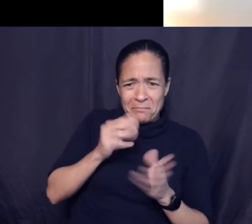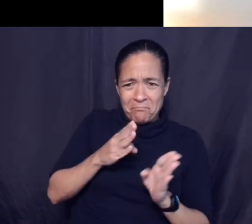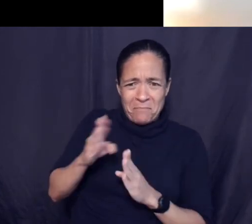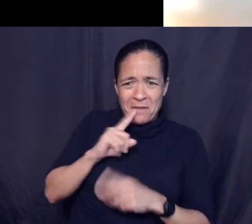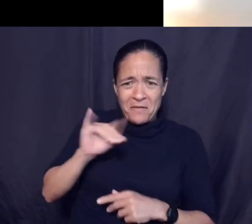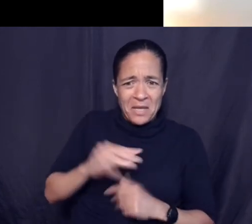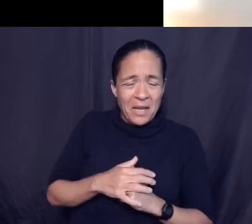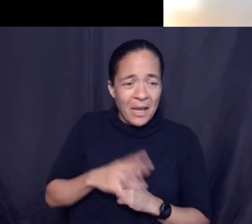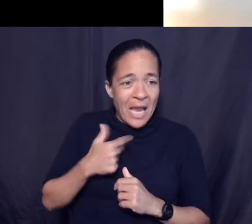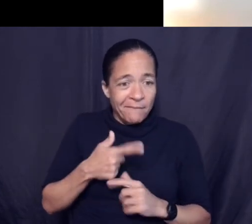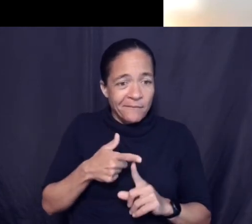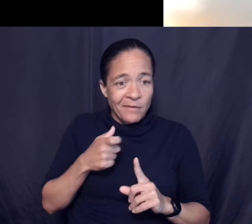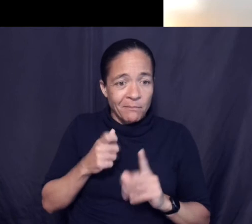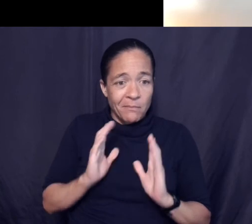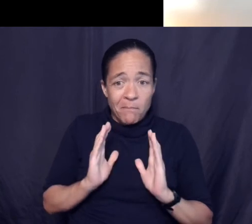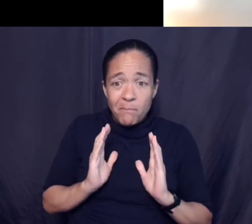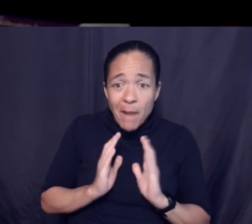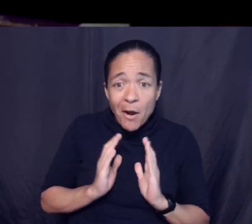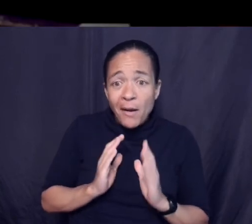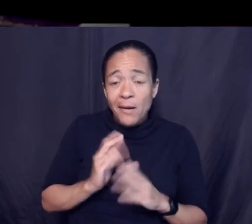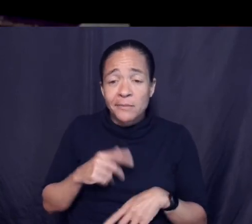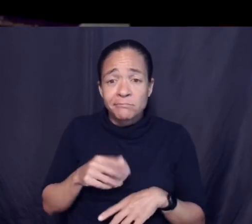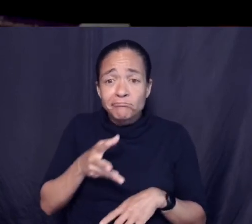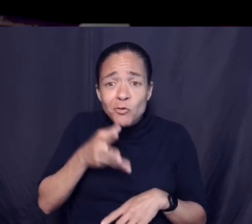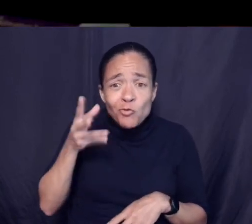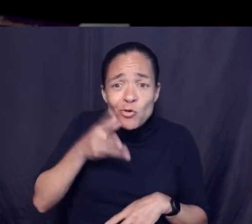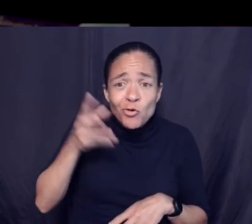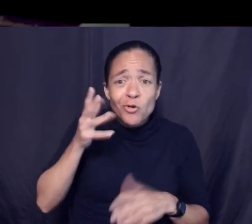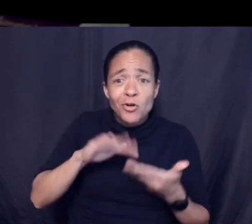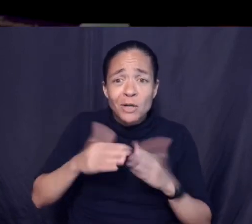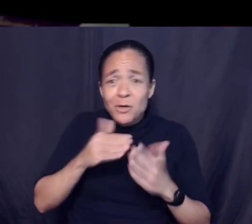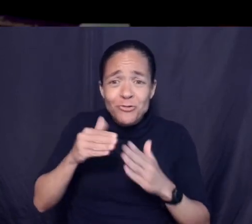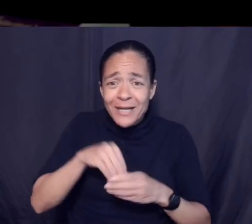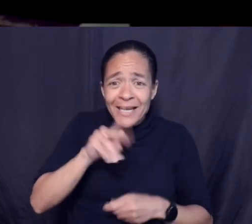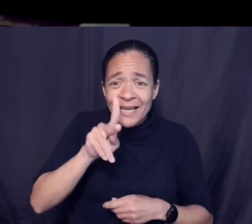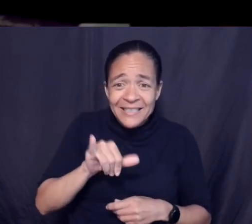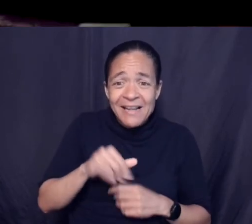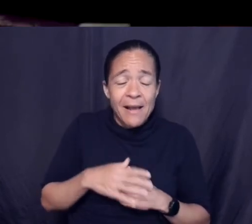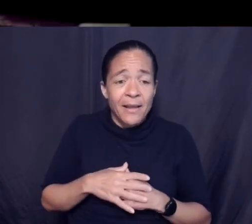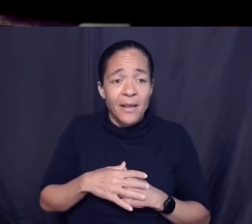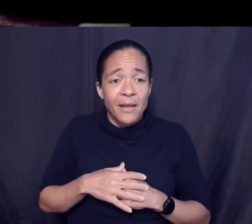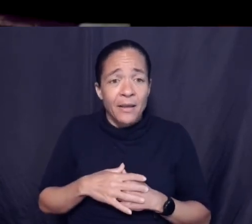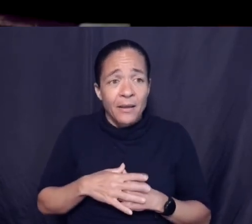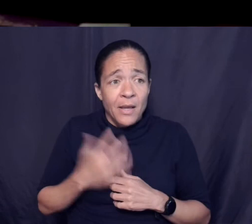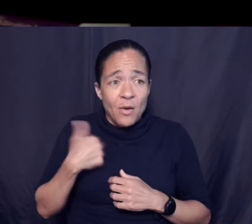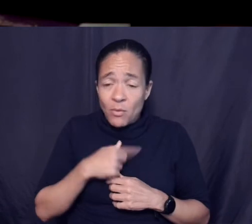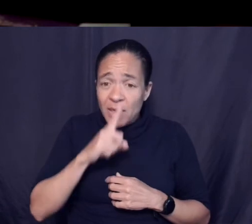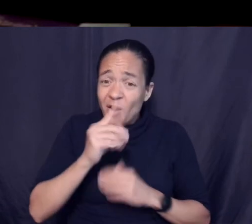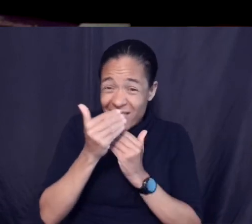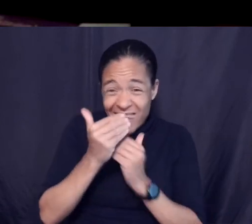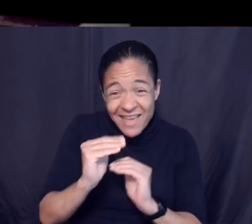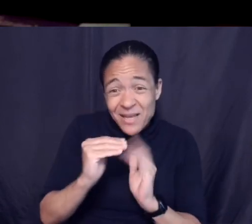that. You know, I am from a small rural community in Kentucky. So, you know, we are